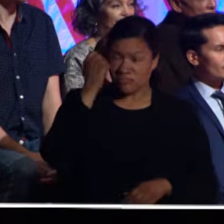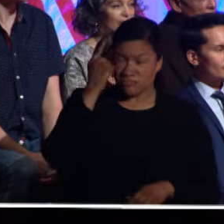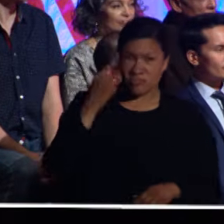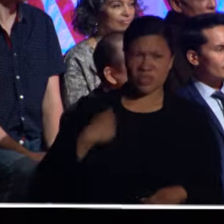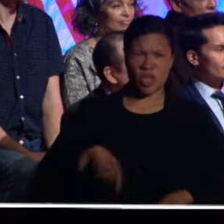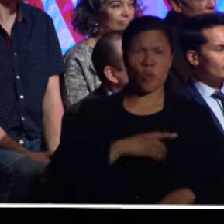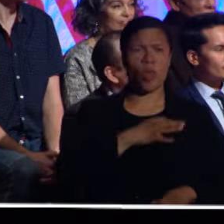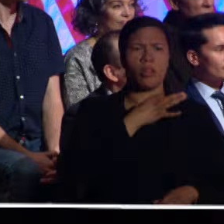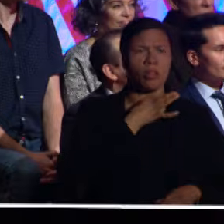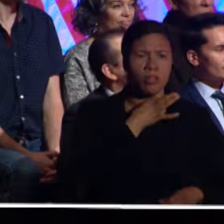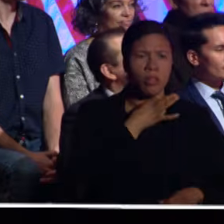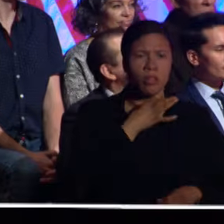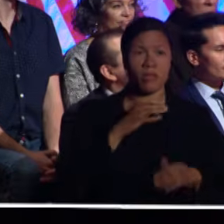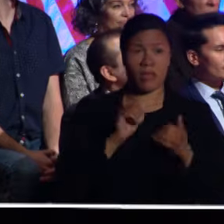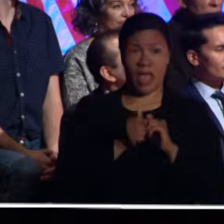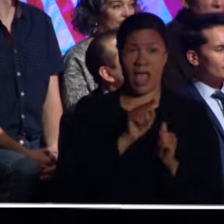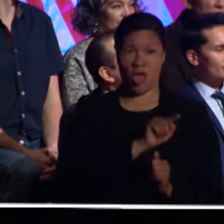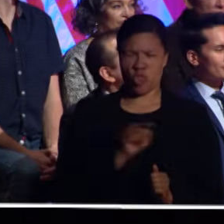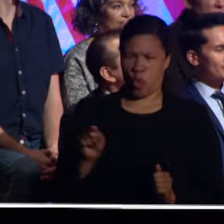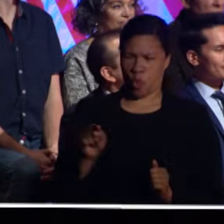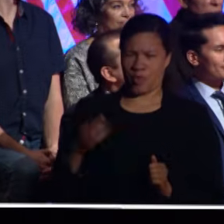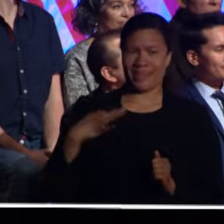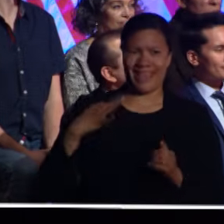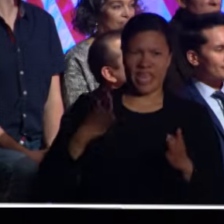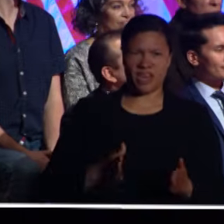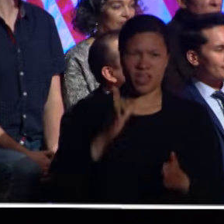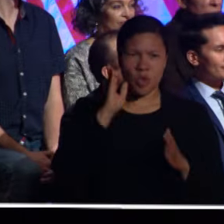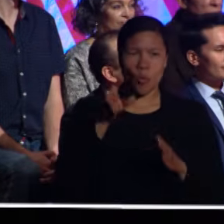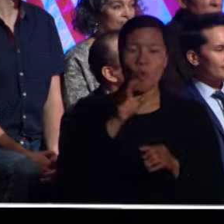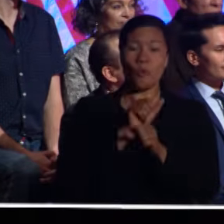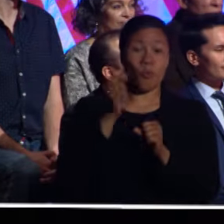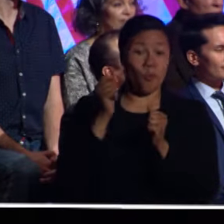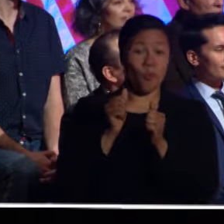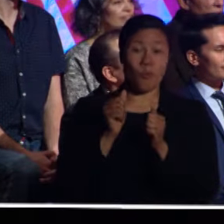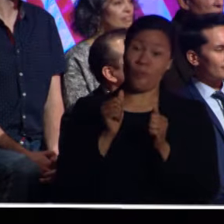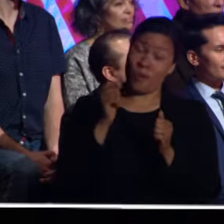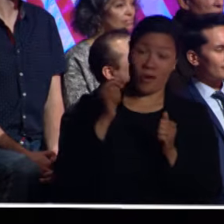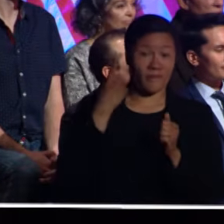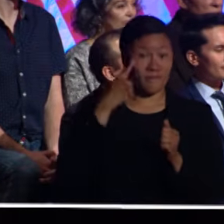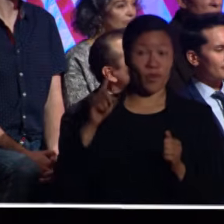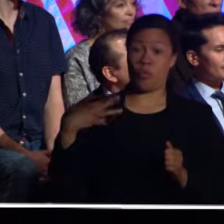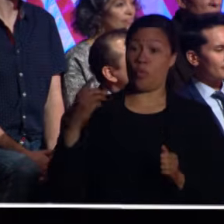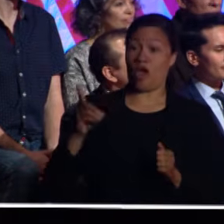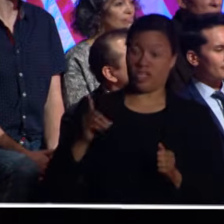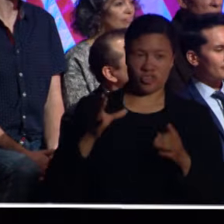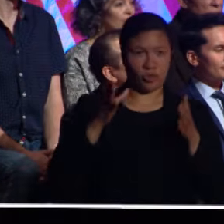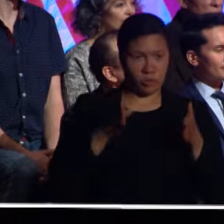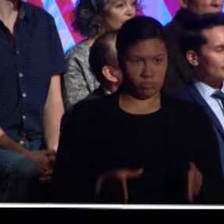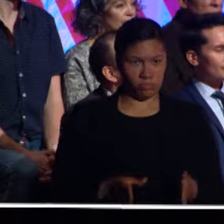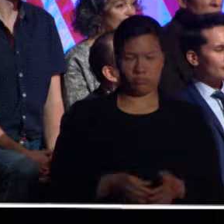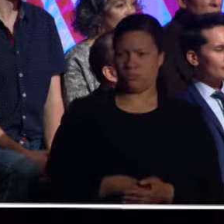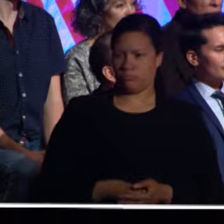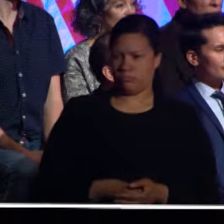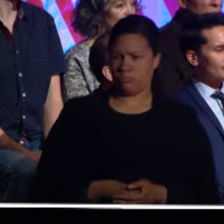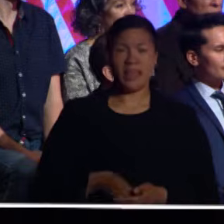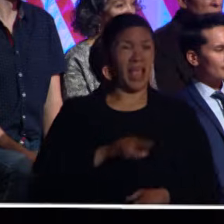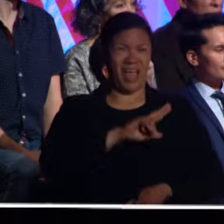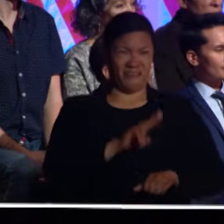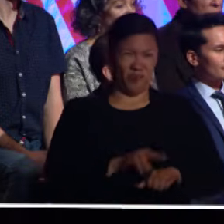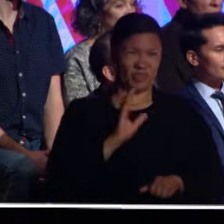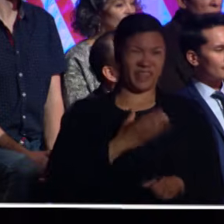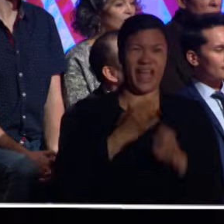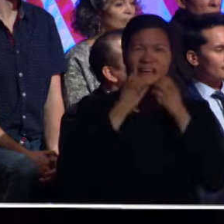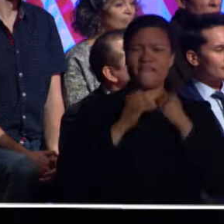what we want to know is how these candidates will work for Washingtonians. Of course, our values did not change